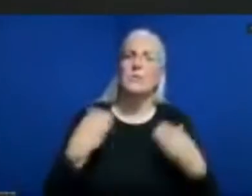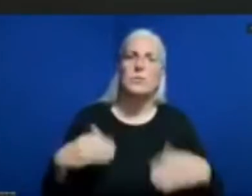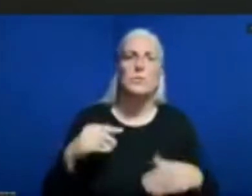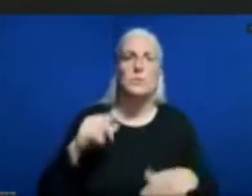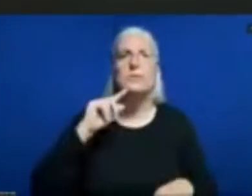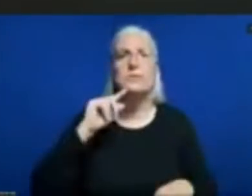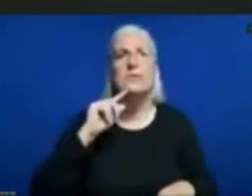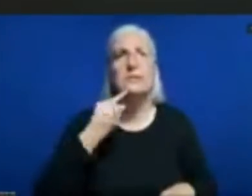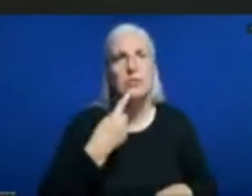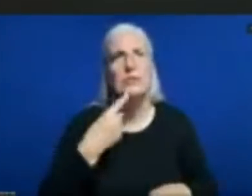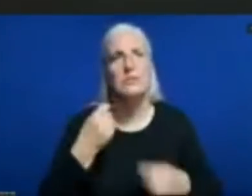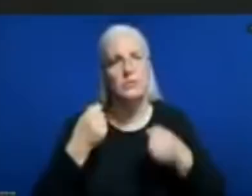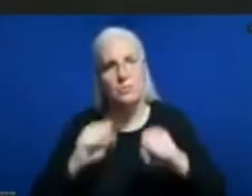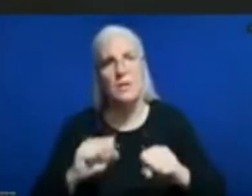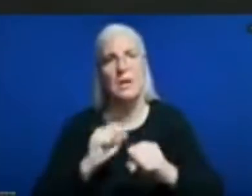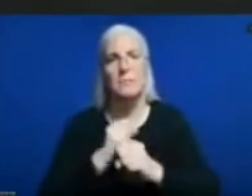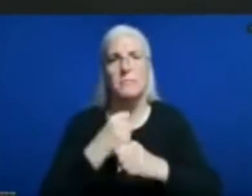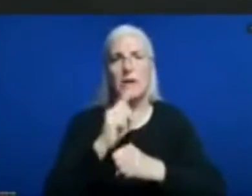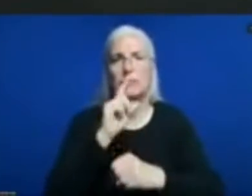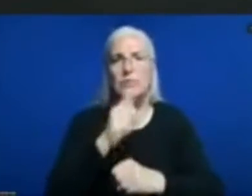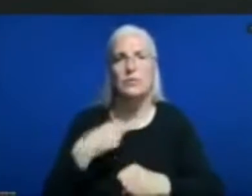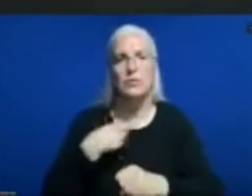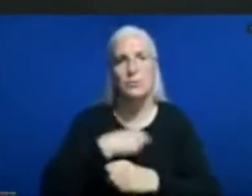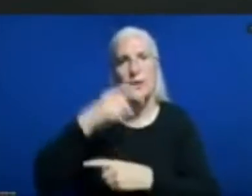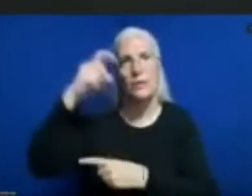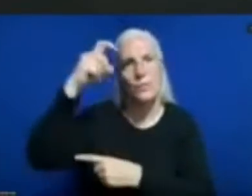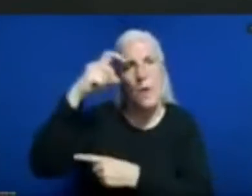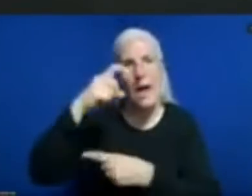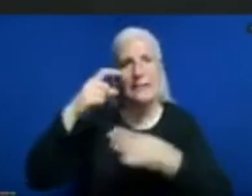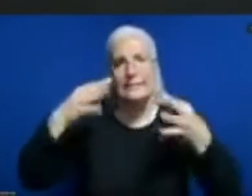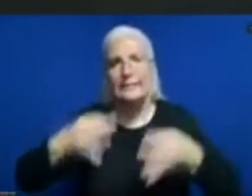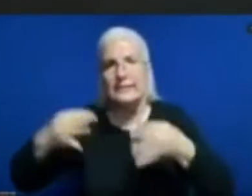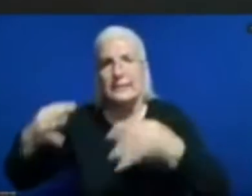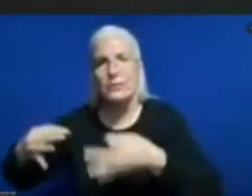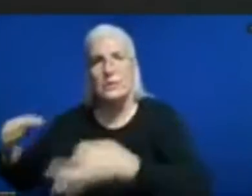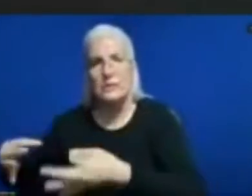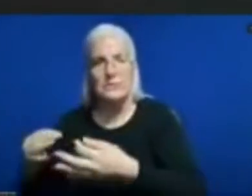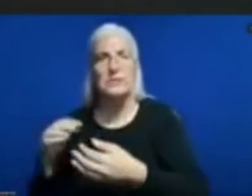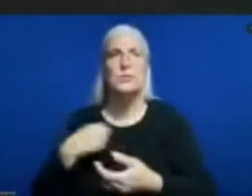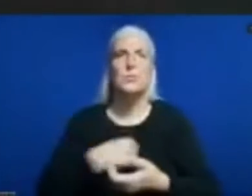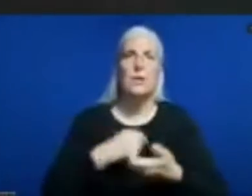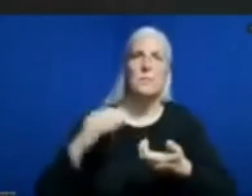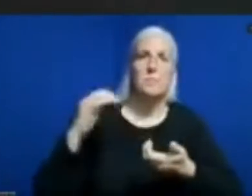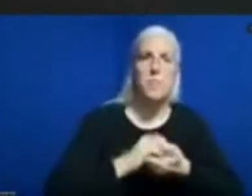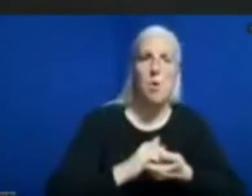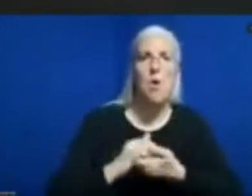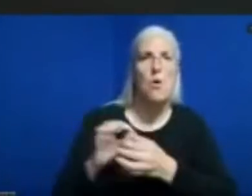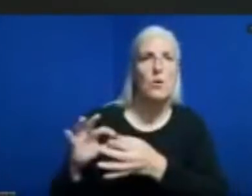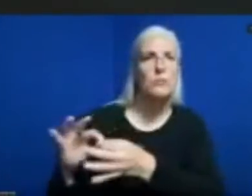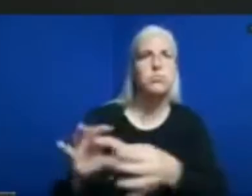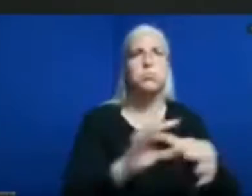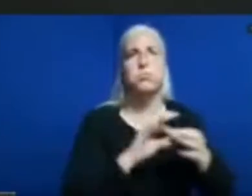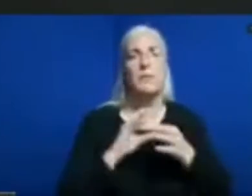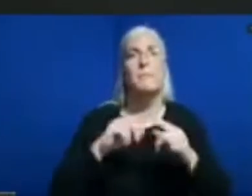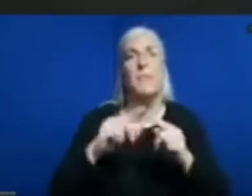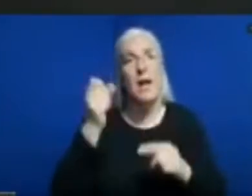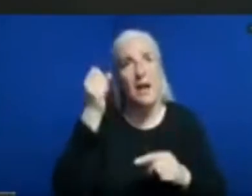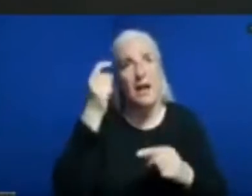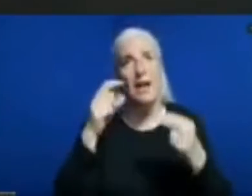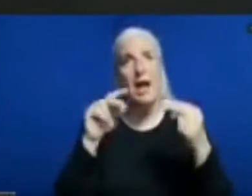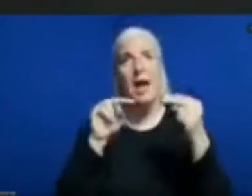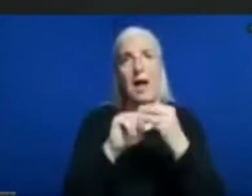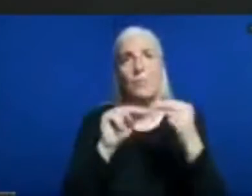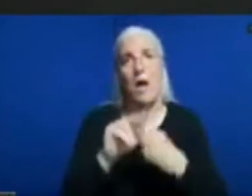with the members of the team. But right now, Highway 32, I did reach out to that officer that's been assigned to the team. He said Highway 32 is currently